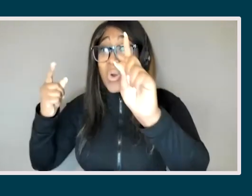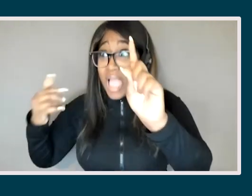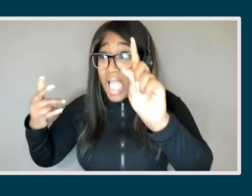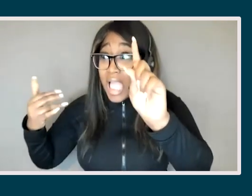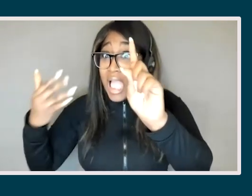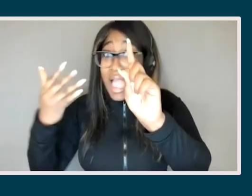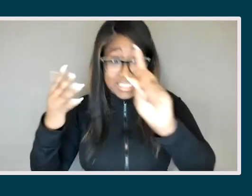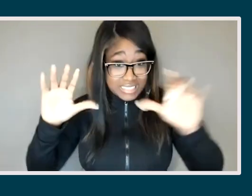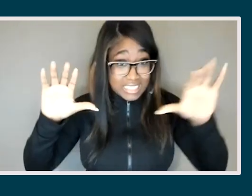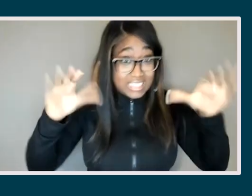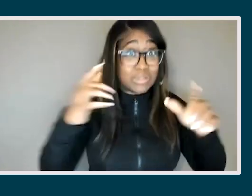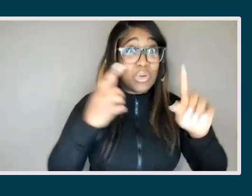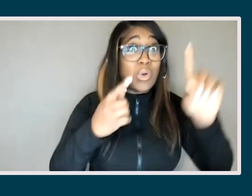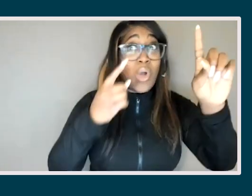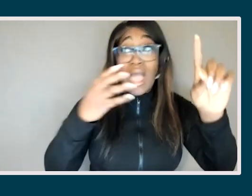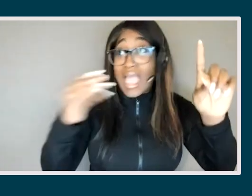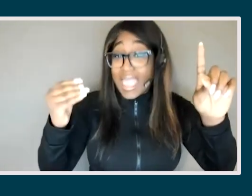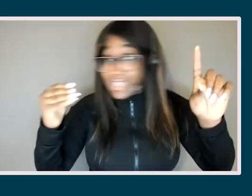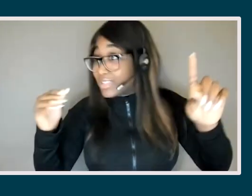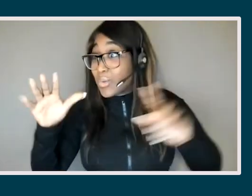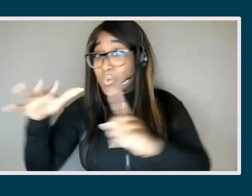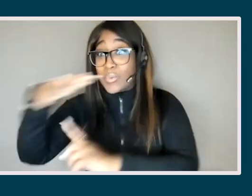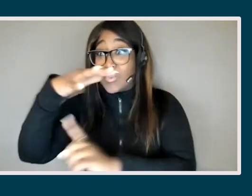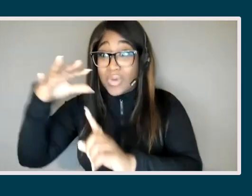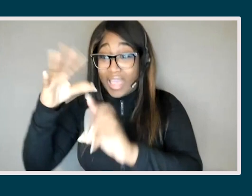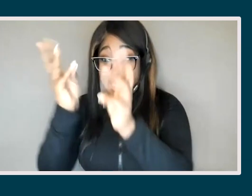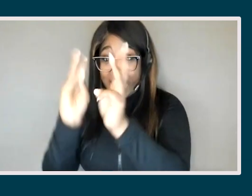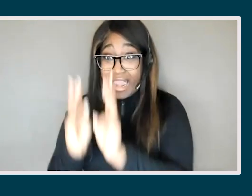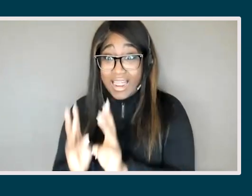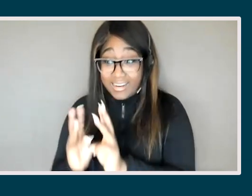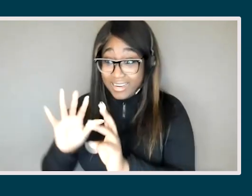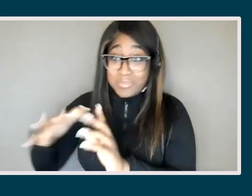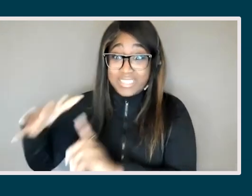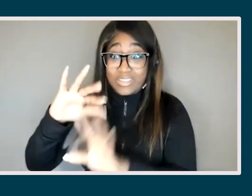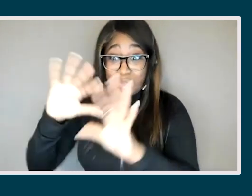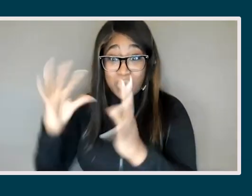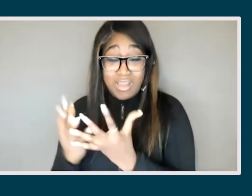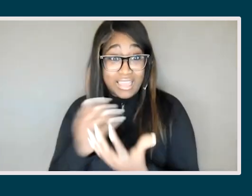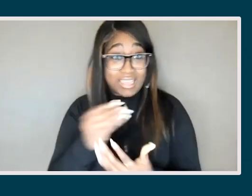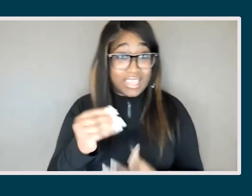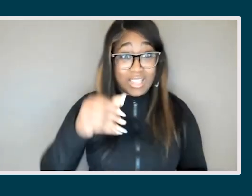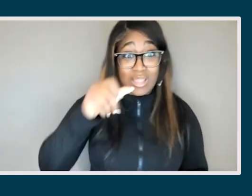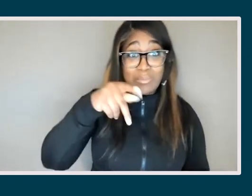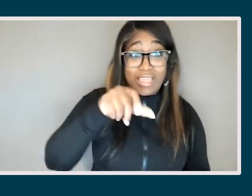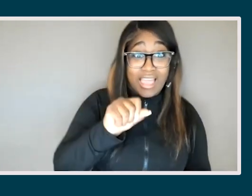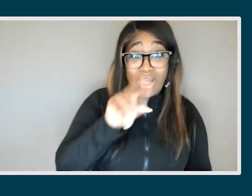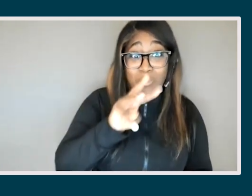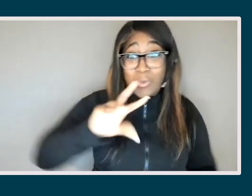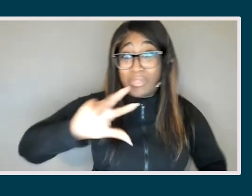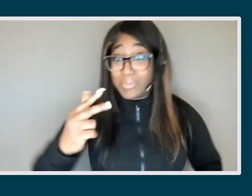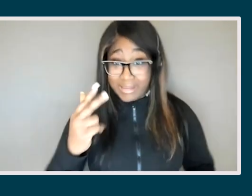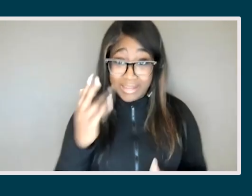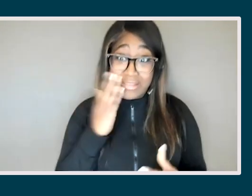about the climate? Also, PS World War III. So there's a lot going on, and I certainly don't think that we're the only